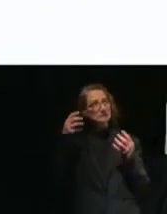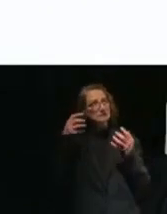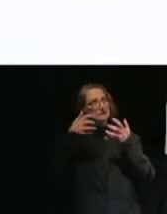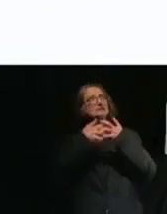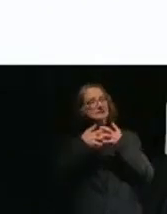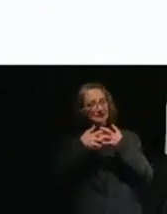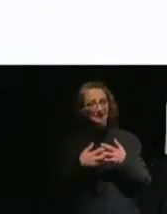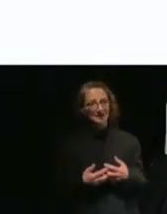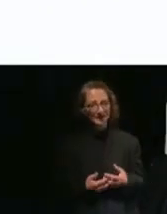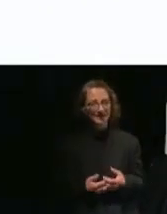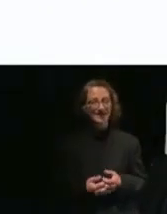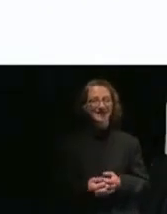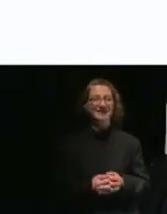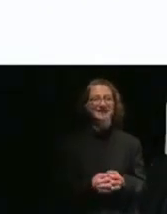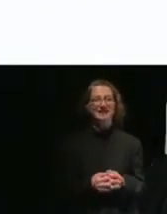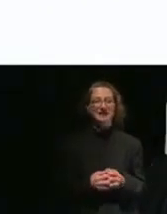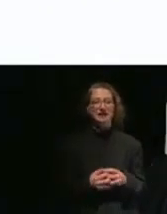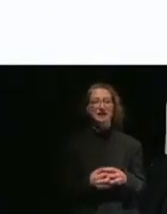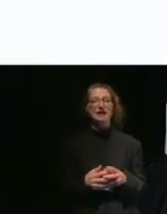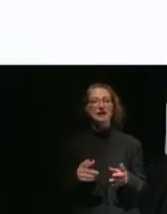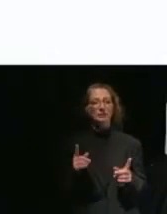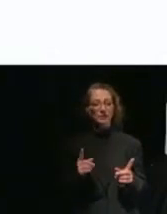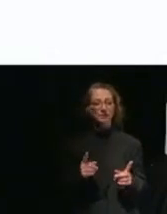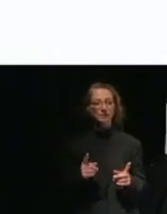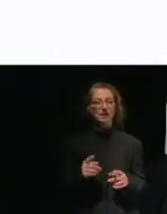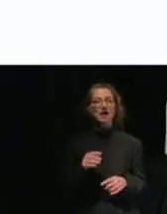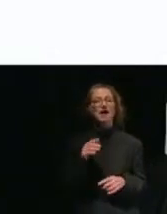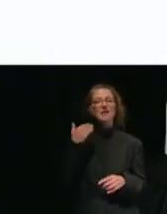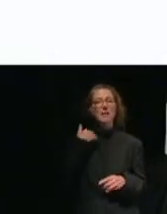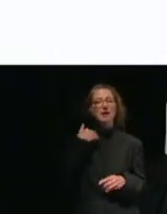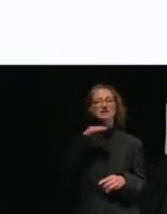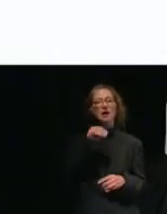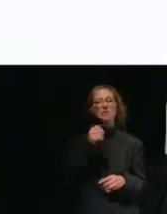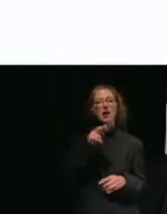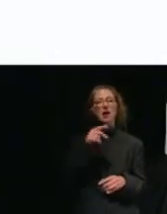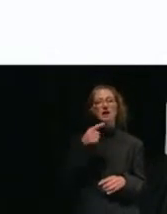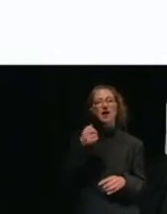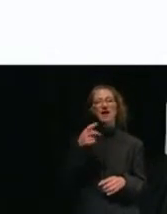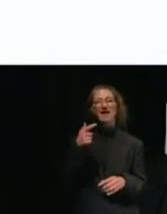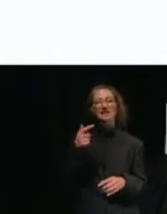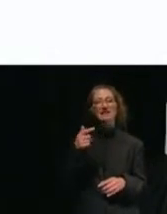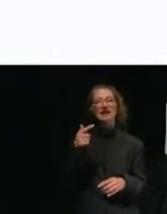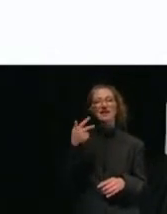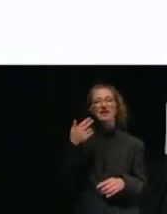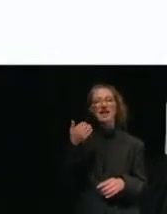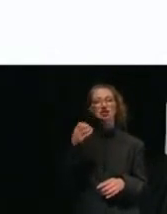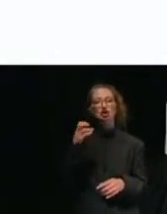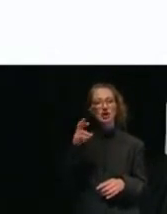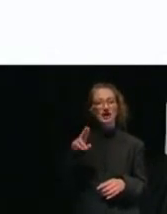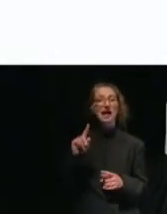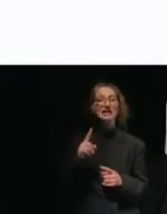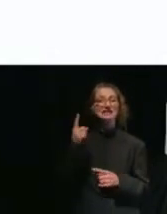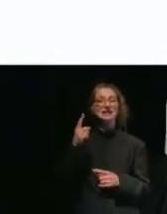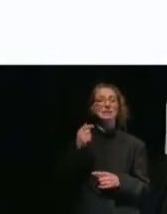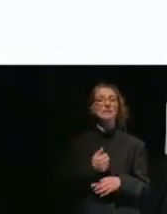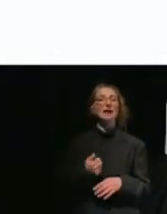first female prime minister in Europe, and it was also the time of the Islamic Revolution and the creation of the Islamic